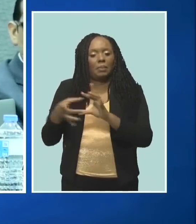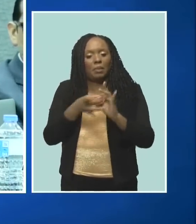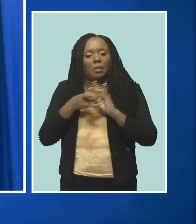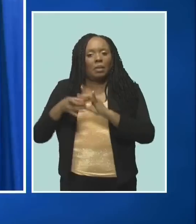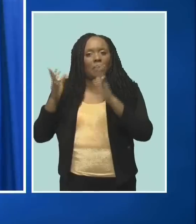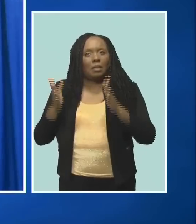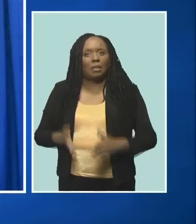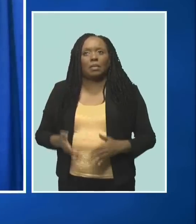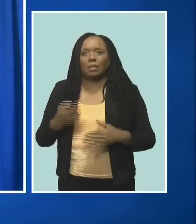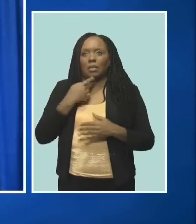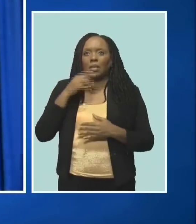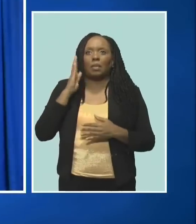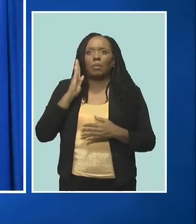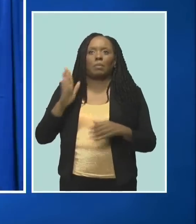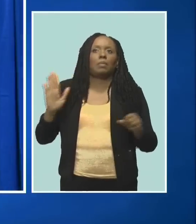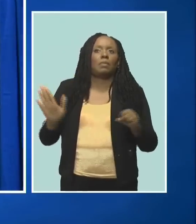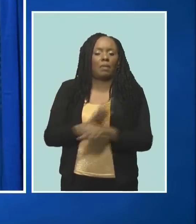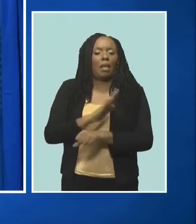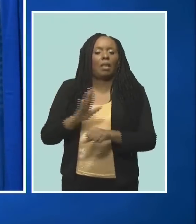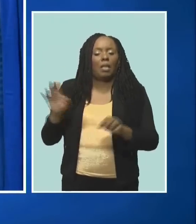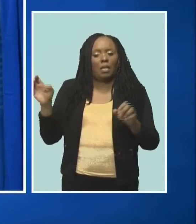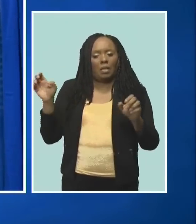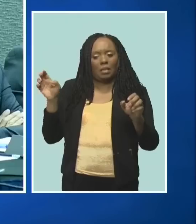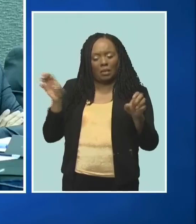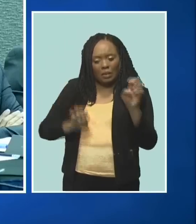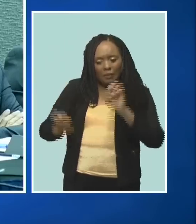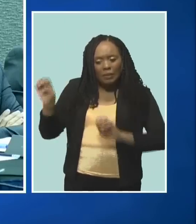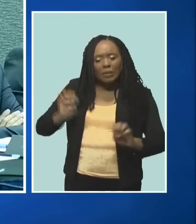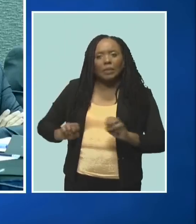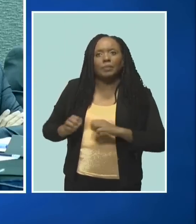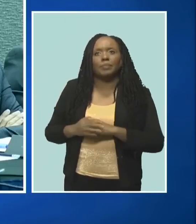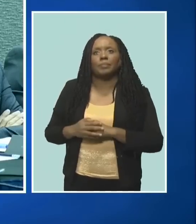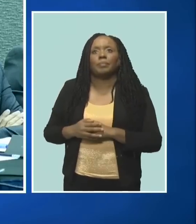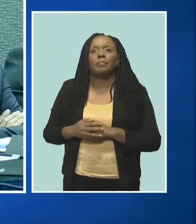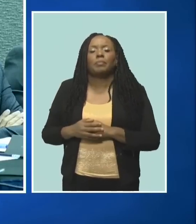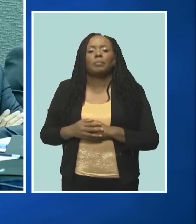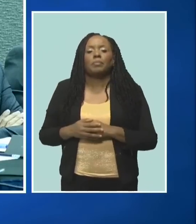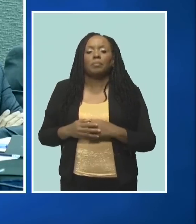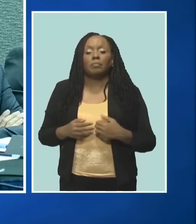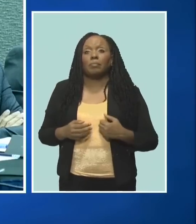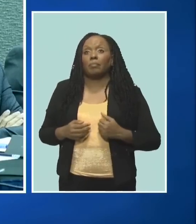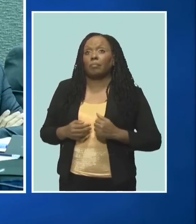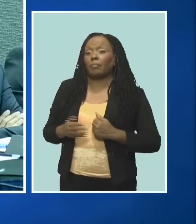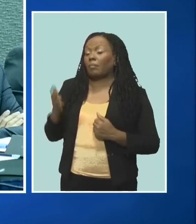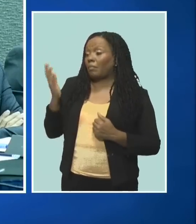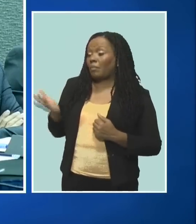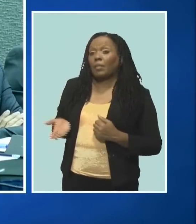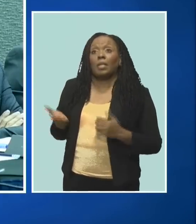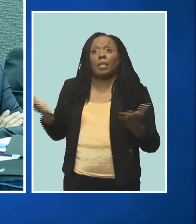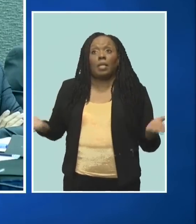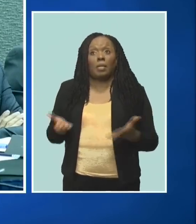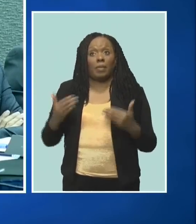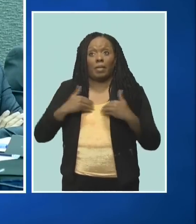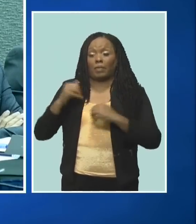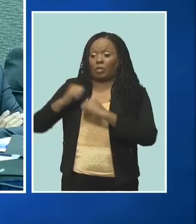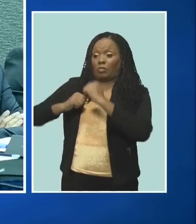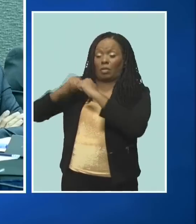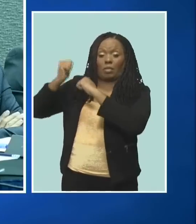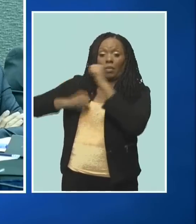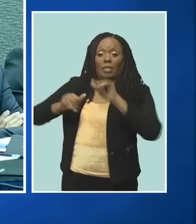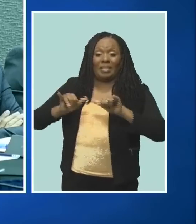a comprehensive evaluation. This is a multidisciplinary team. Here we have structural engineers,